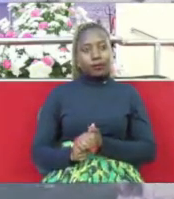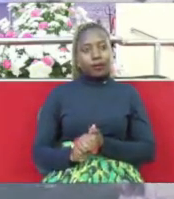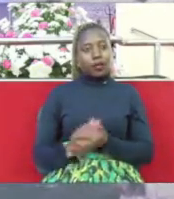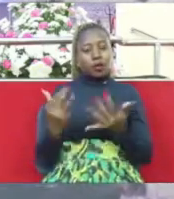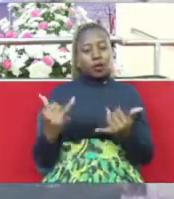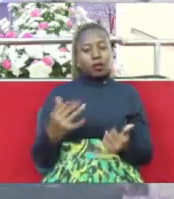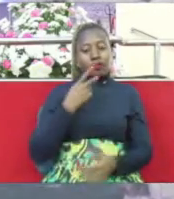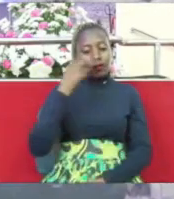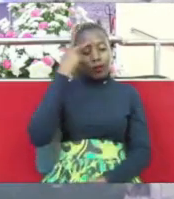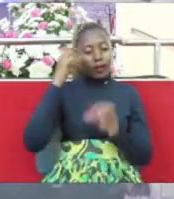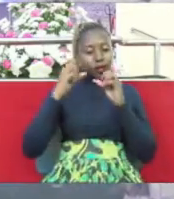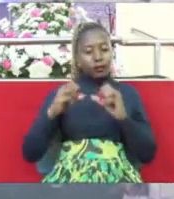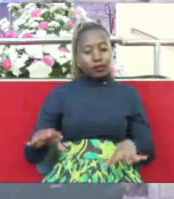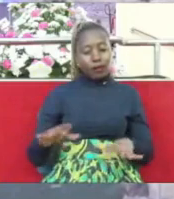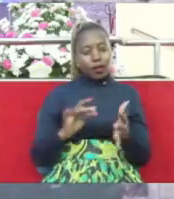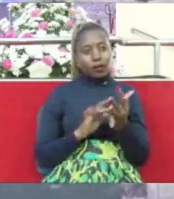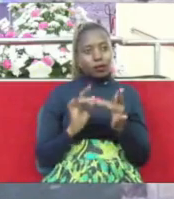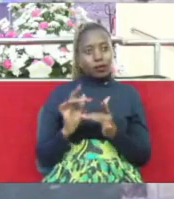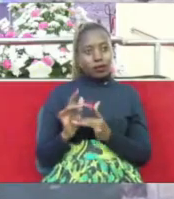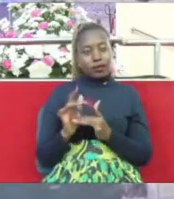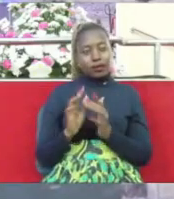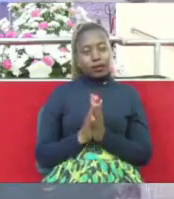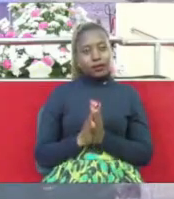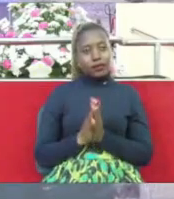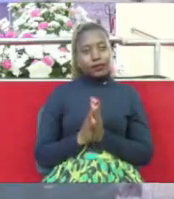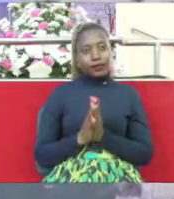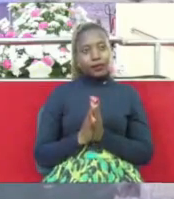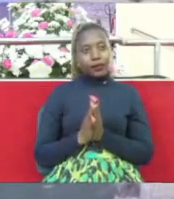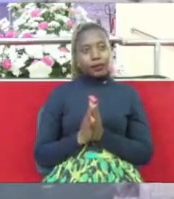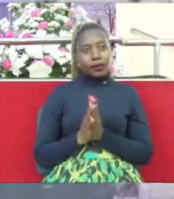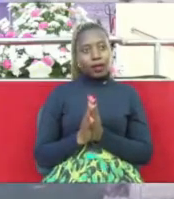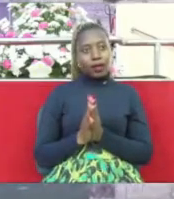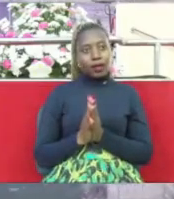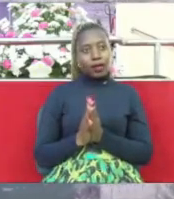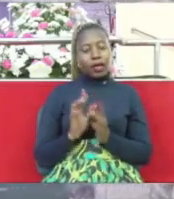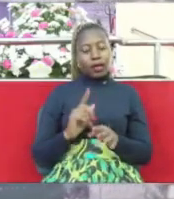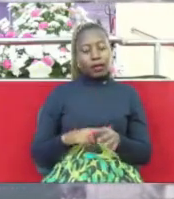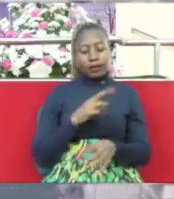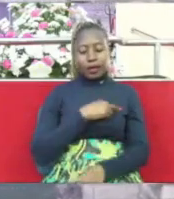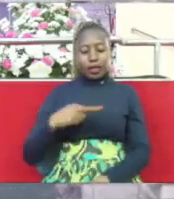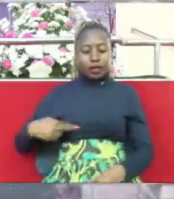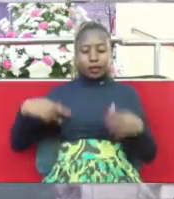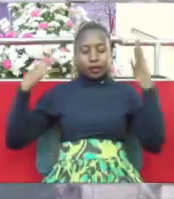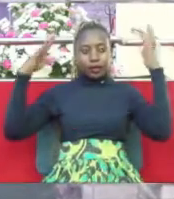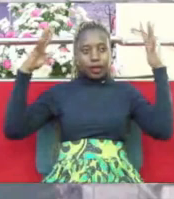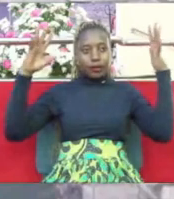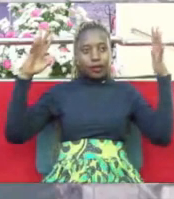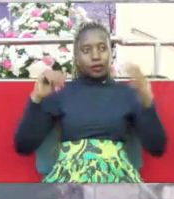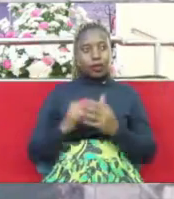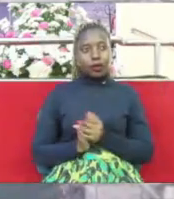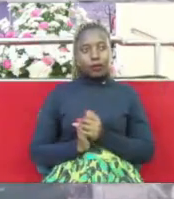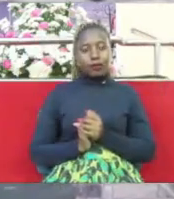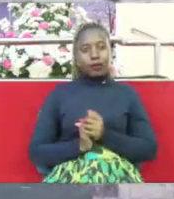Jesus. Na kwa hivyo kama ilivyokuwa ada kwa sababu walimpoteza Yesu. During a religious celebration. Wakati wa sherehe za kidini. And I'm tempted